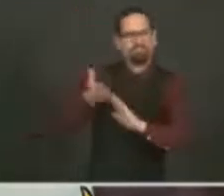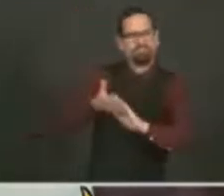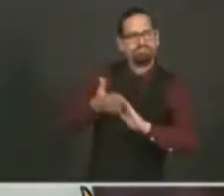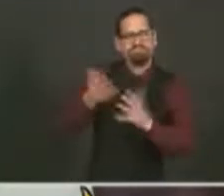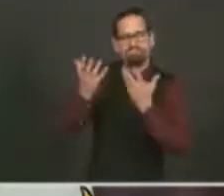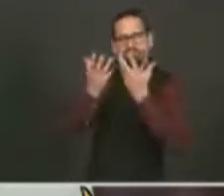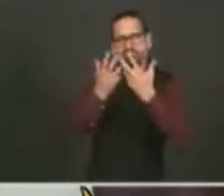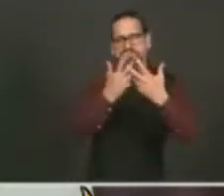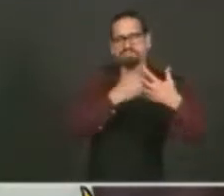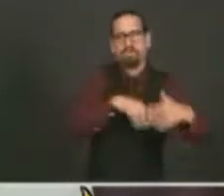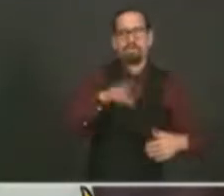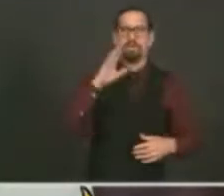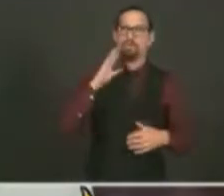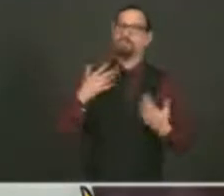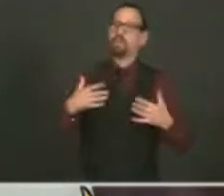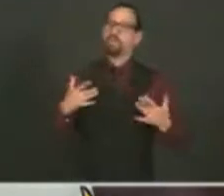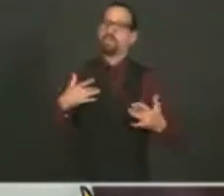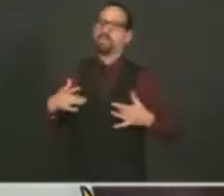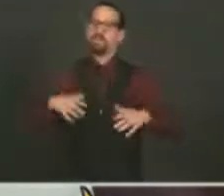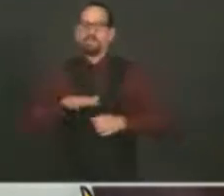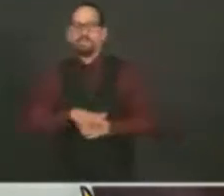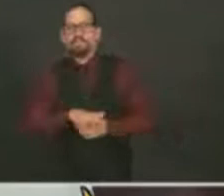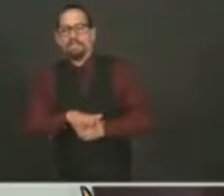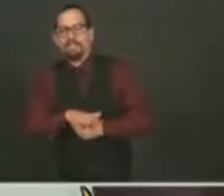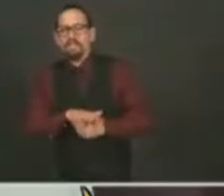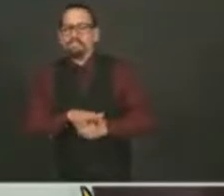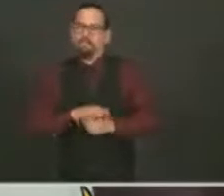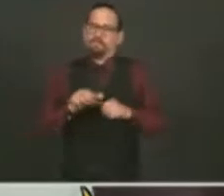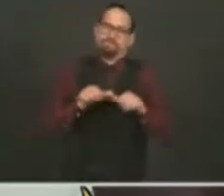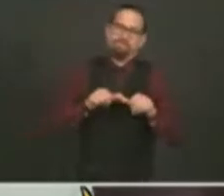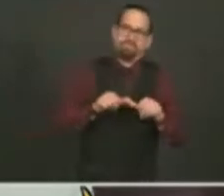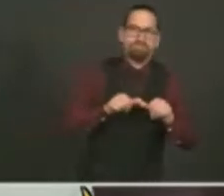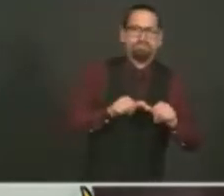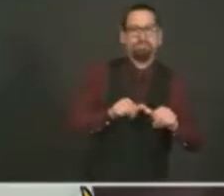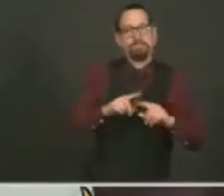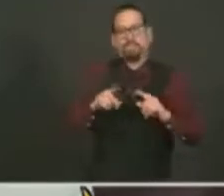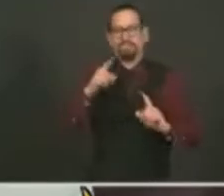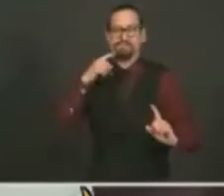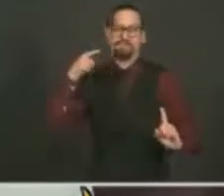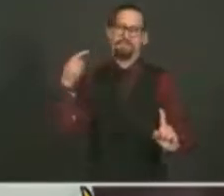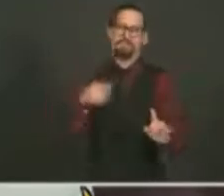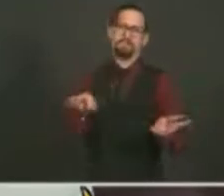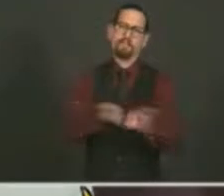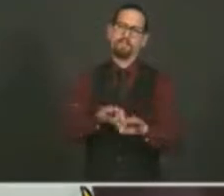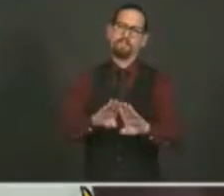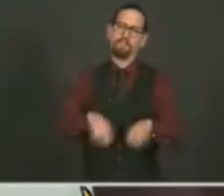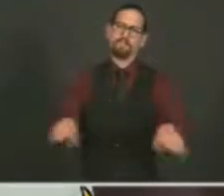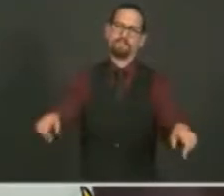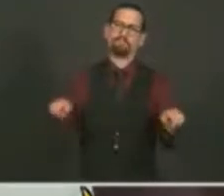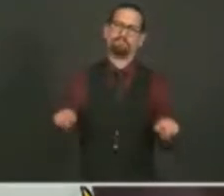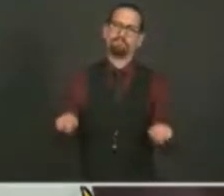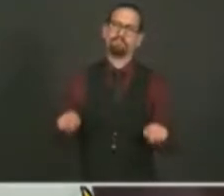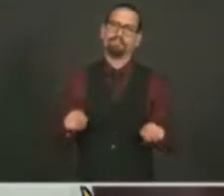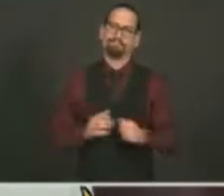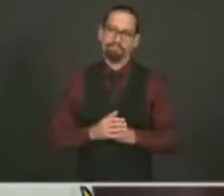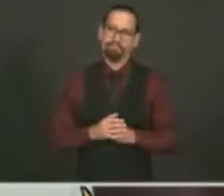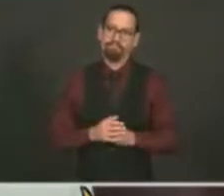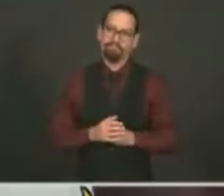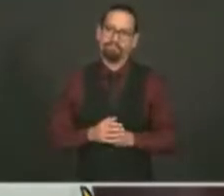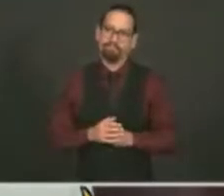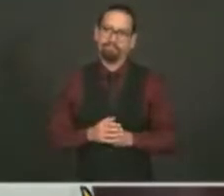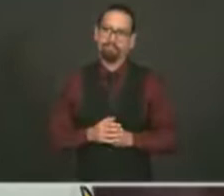and on behalf of the children, I want to say thank you. In Central Falls, we've only seen 7